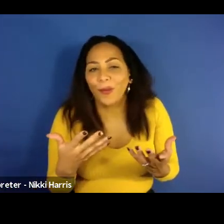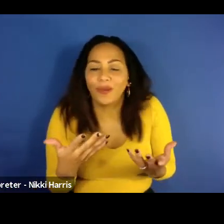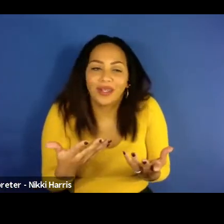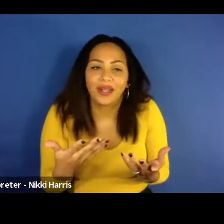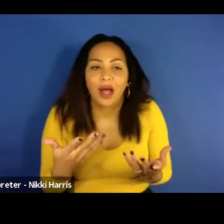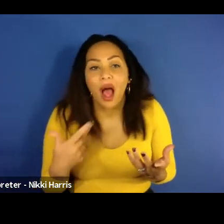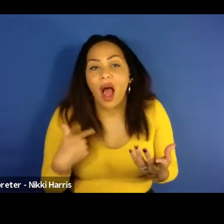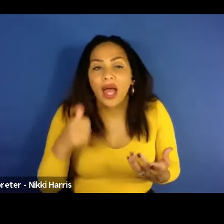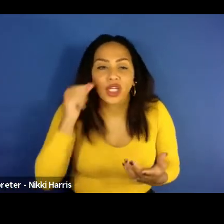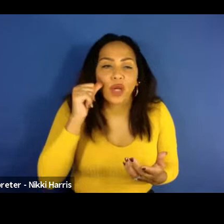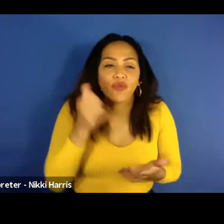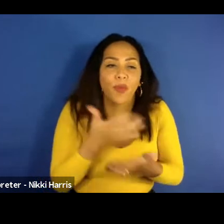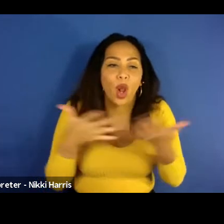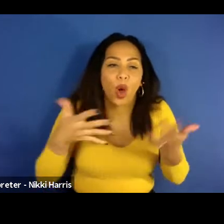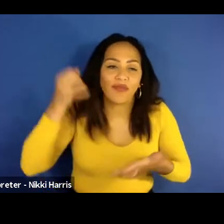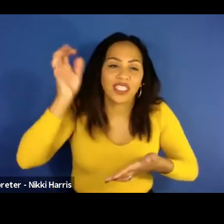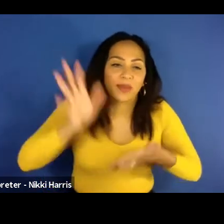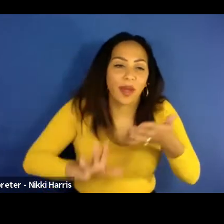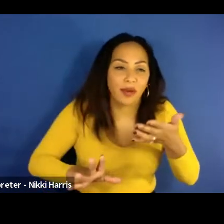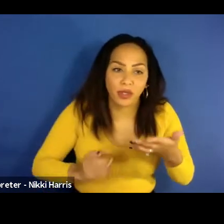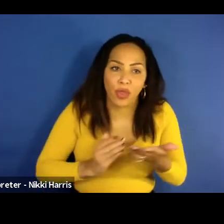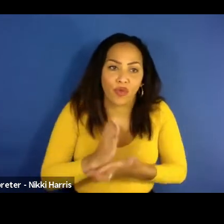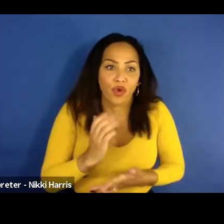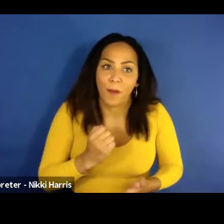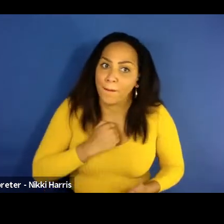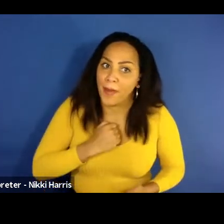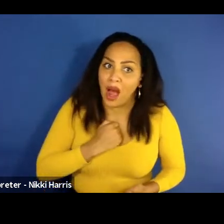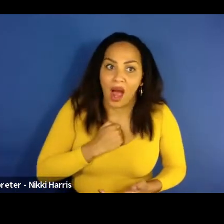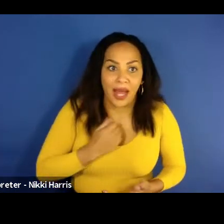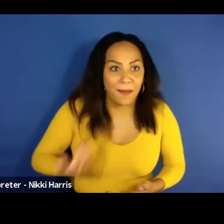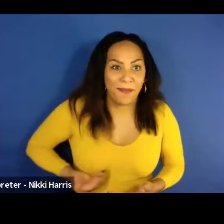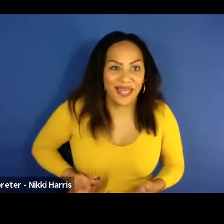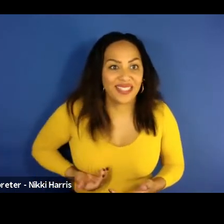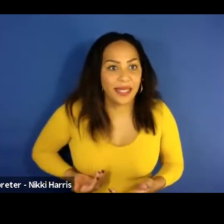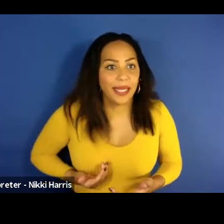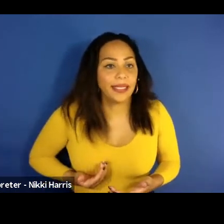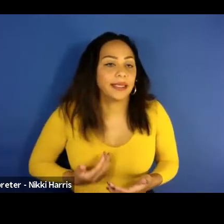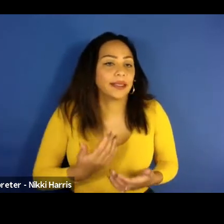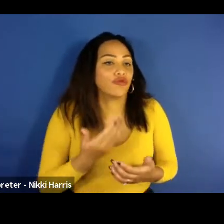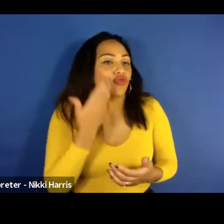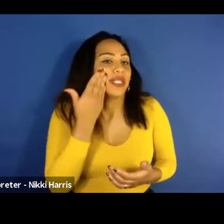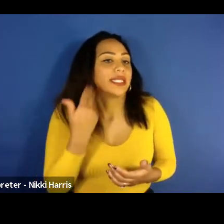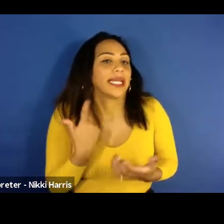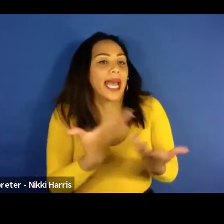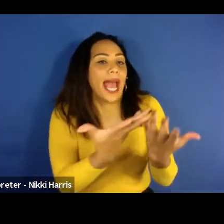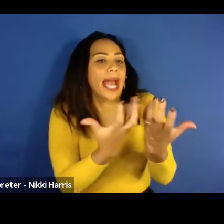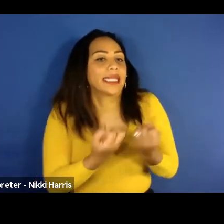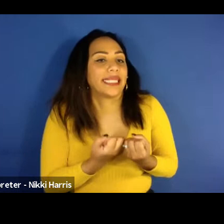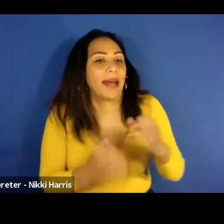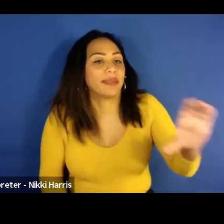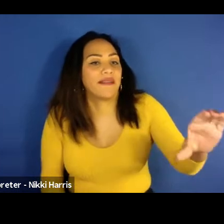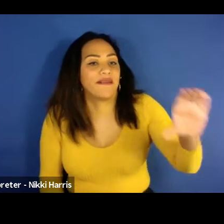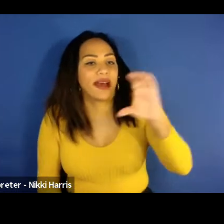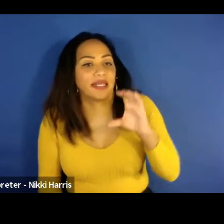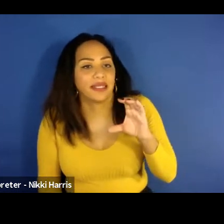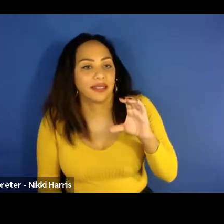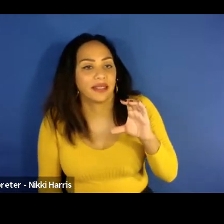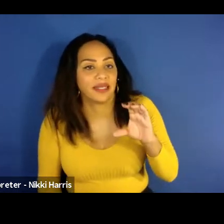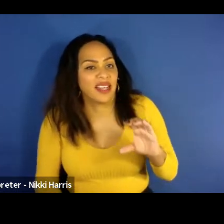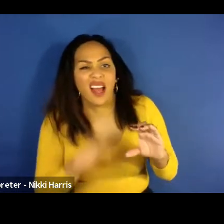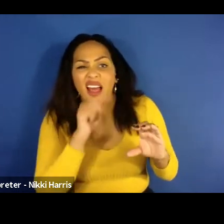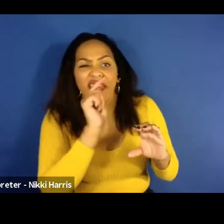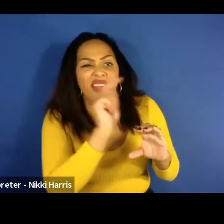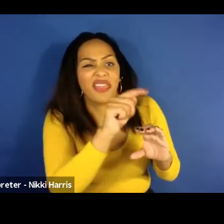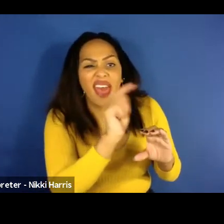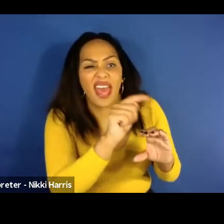experience. My business has recently taken on investment. Investors very, very rarely want to invest in something which is not